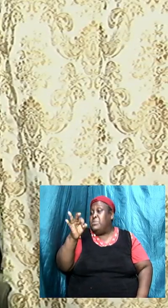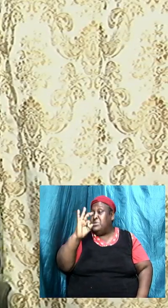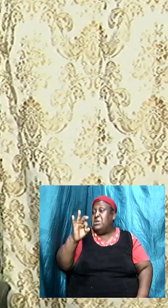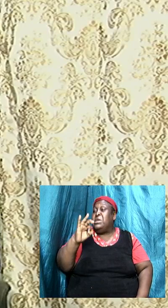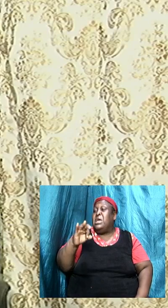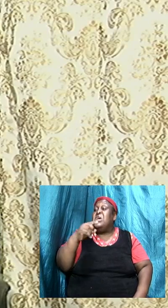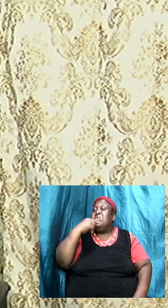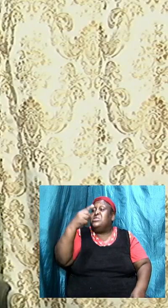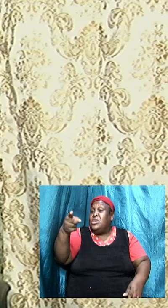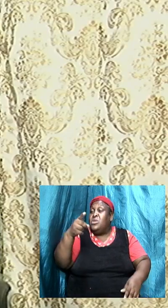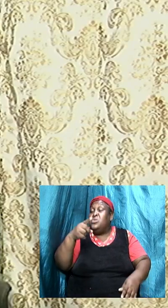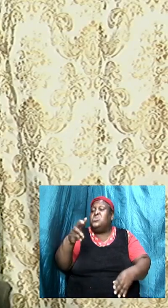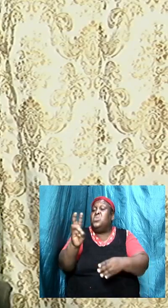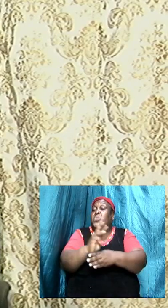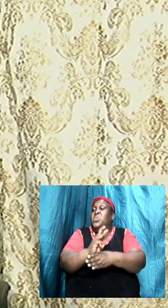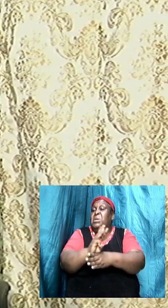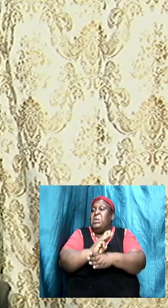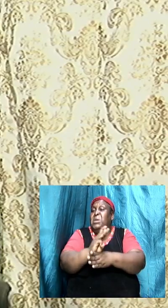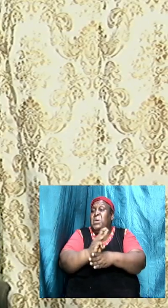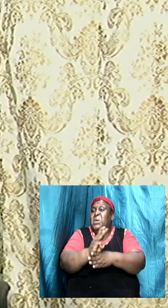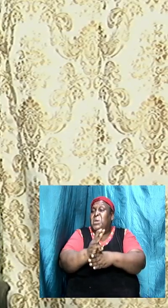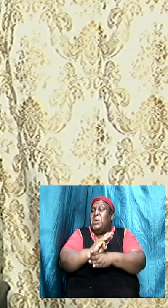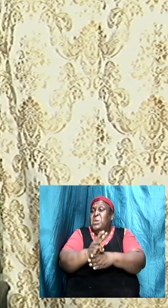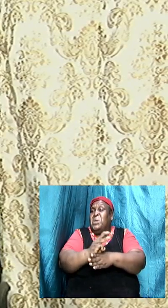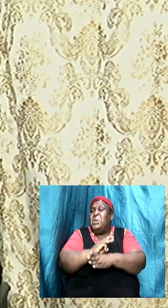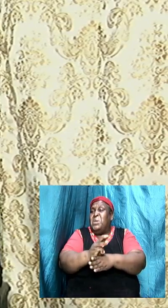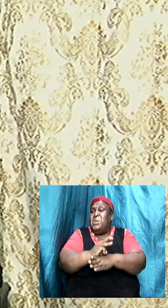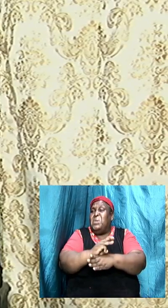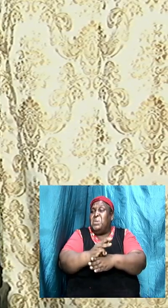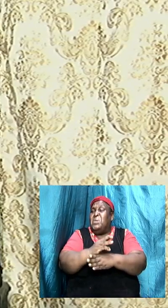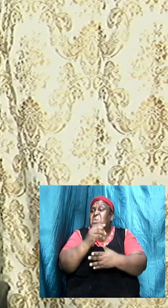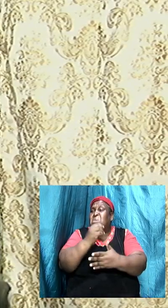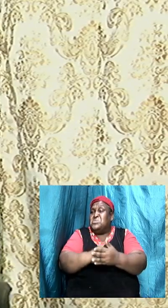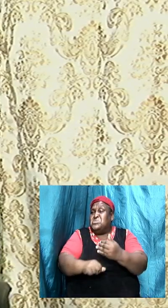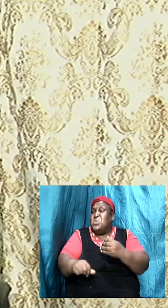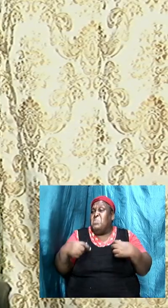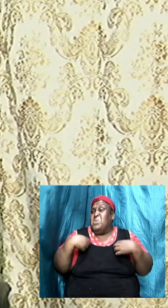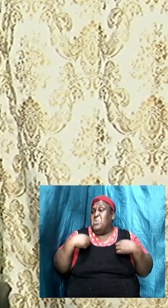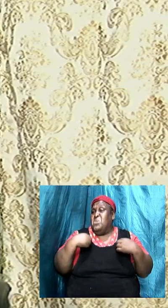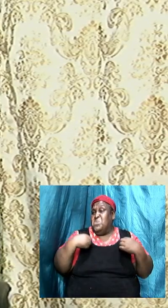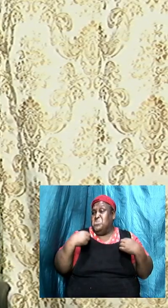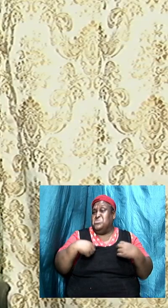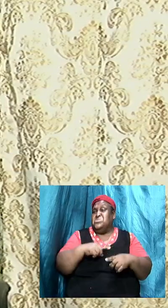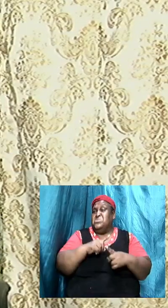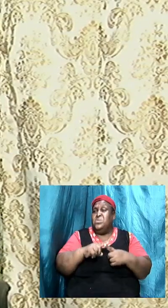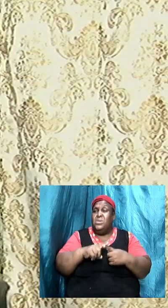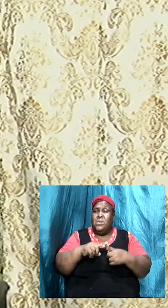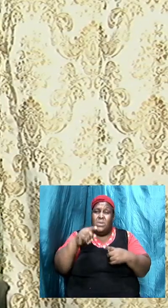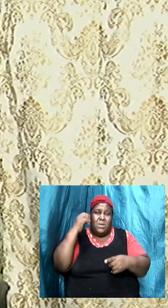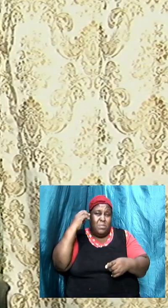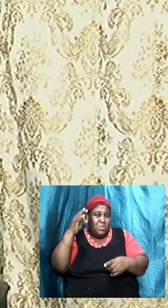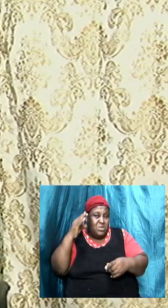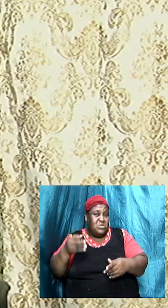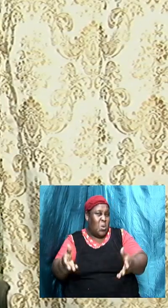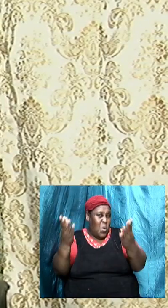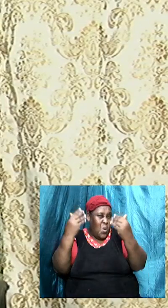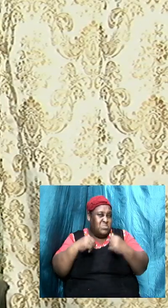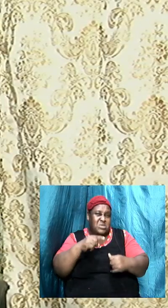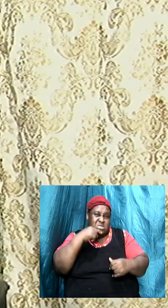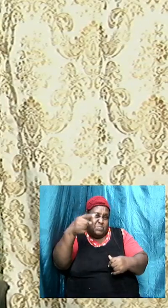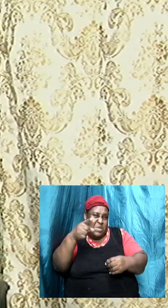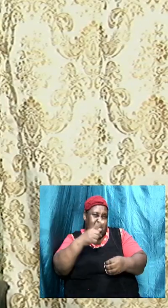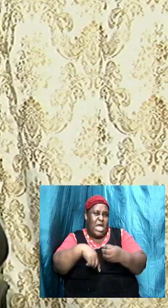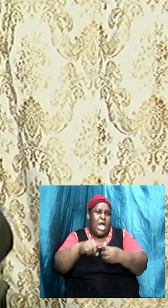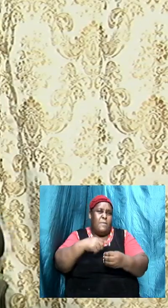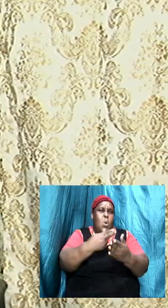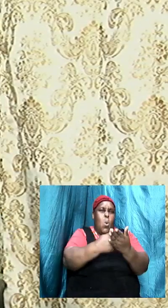things, that is the type of preacher you want to hear. But when preachers come to talk about holiness and